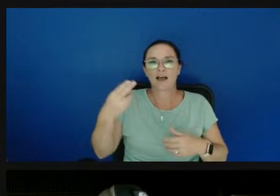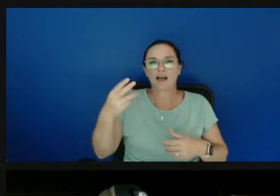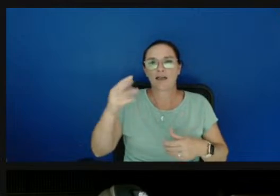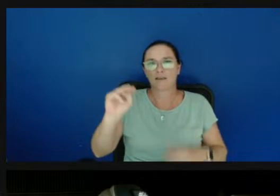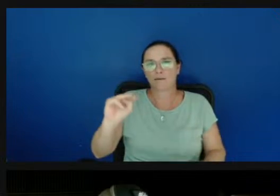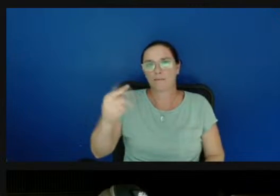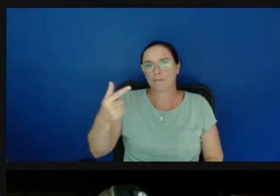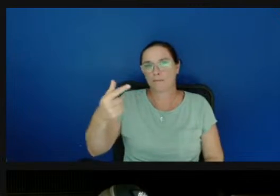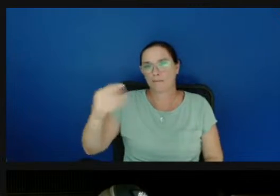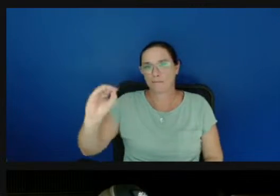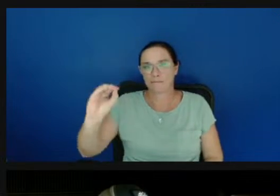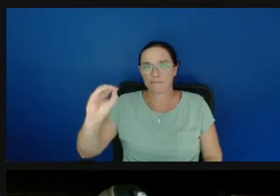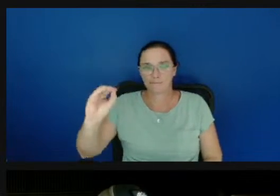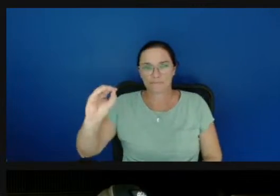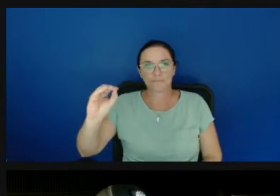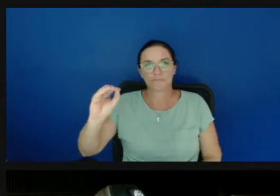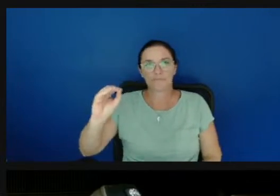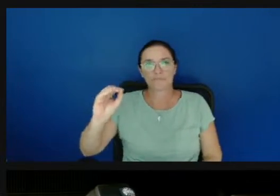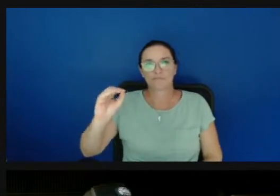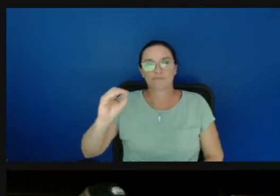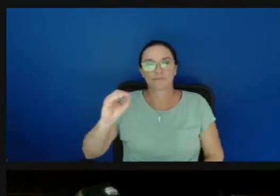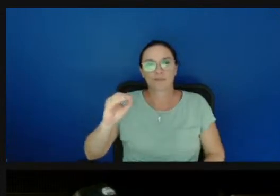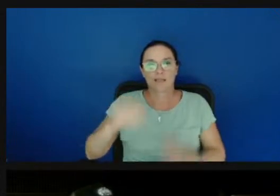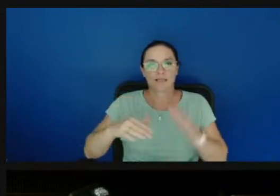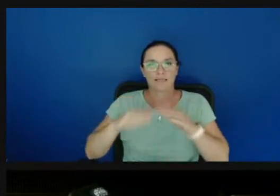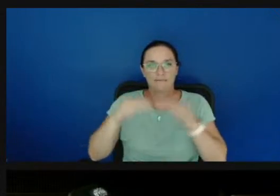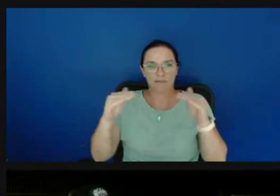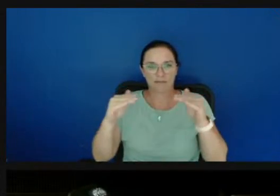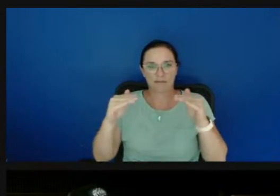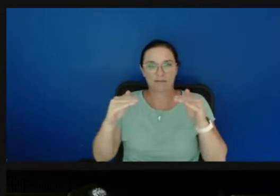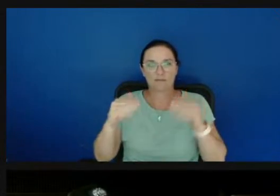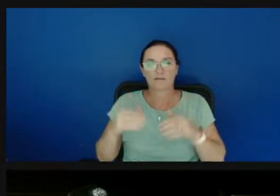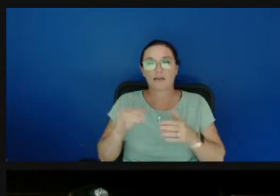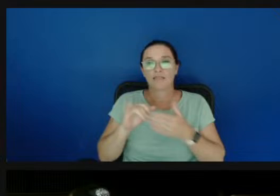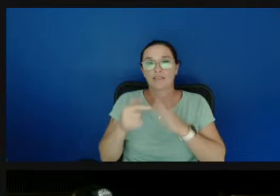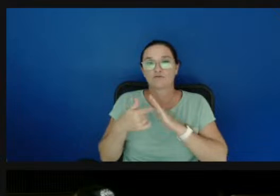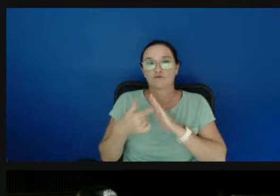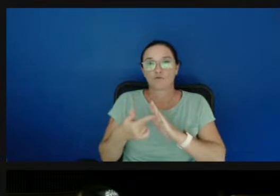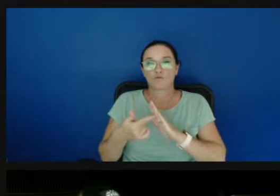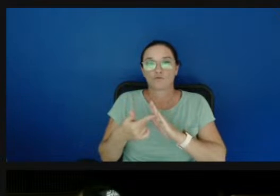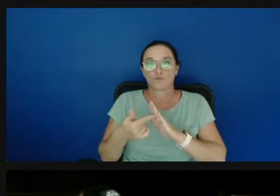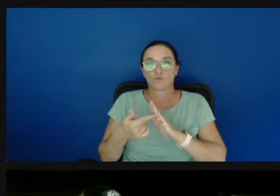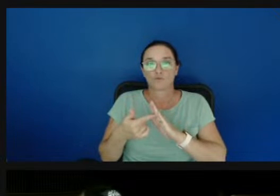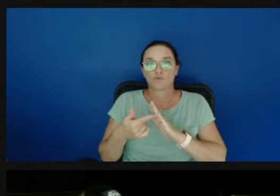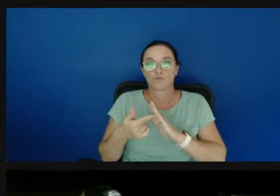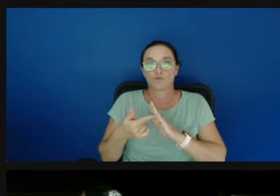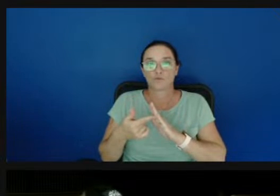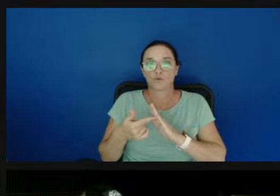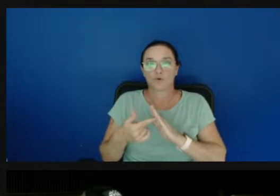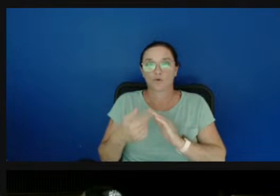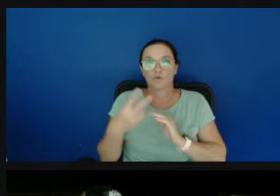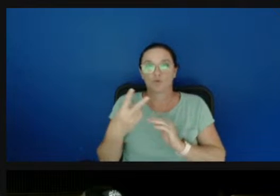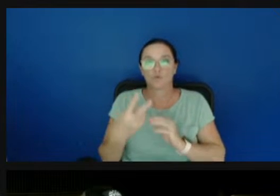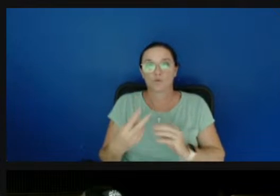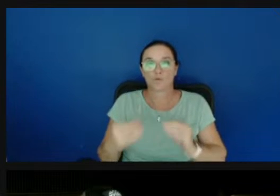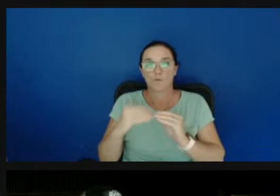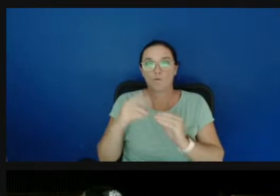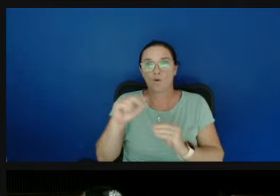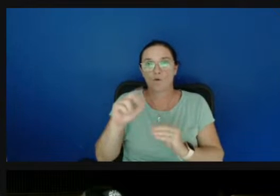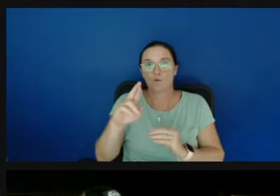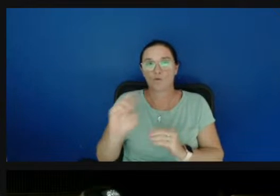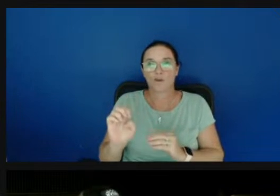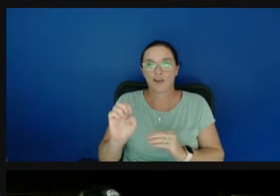content, which shows that there were 2 rare groups of